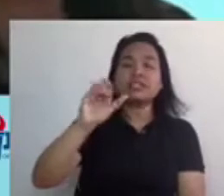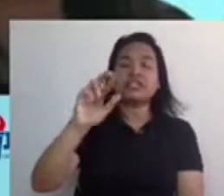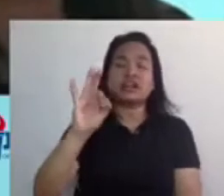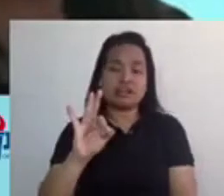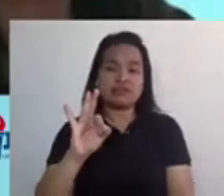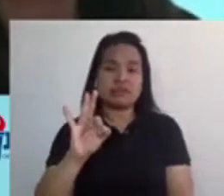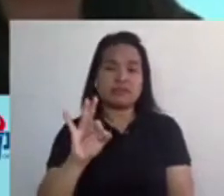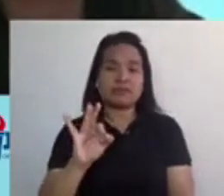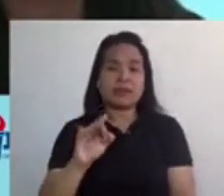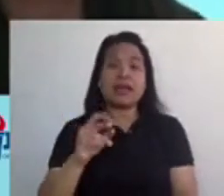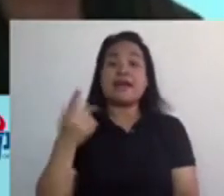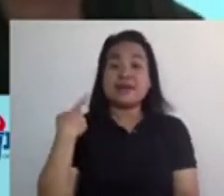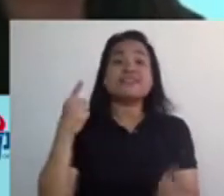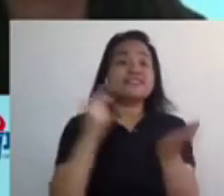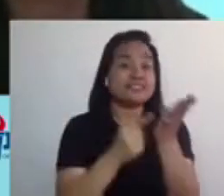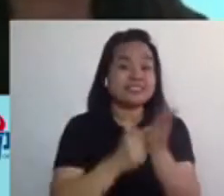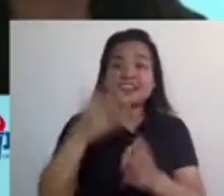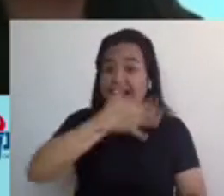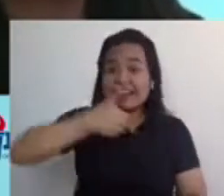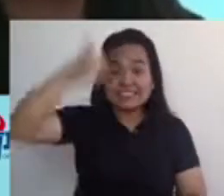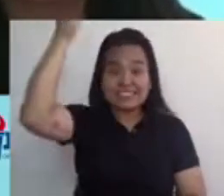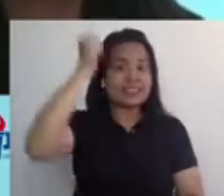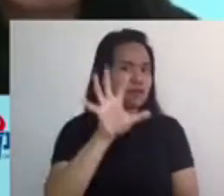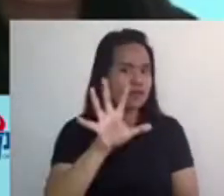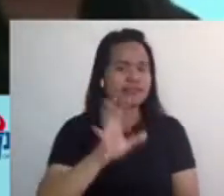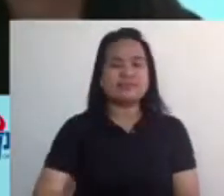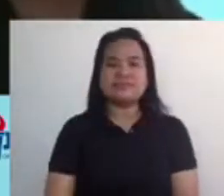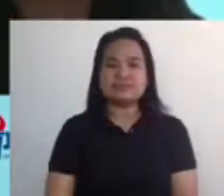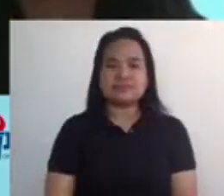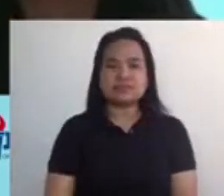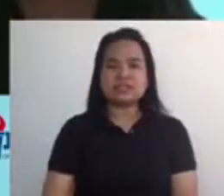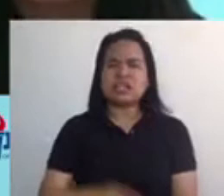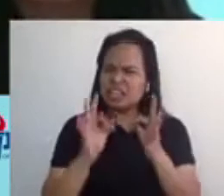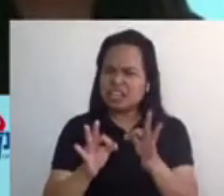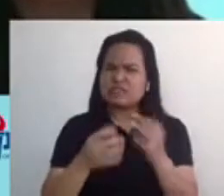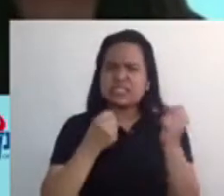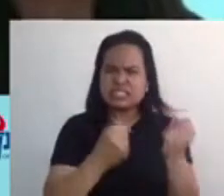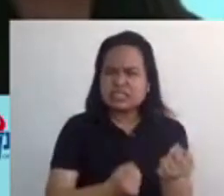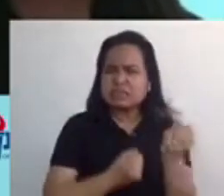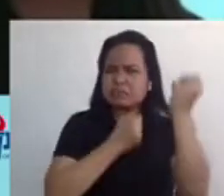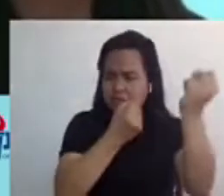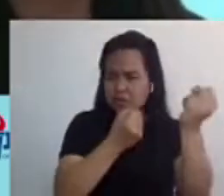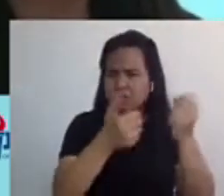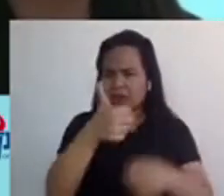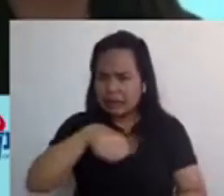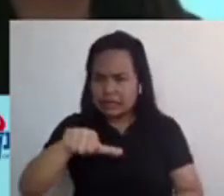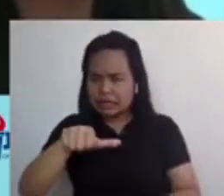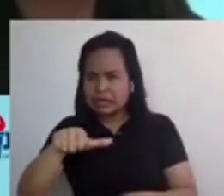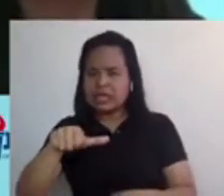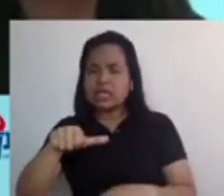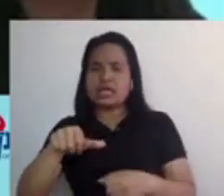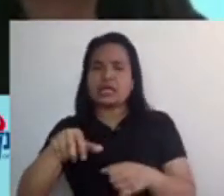performance. If you are able to submit either mid-year review form or performance monitoring